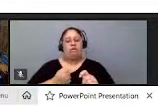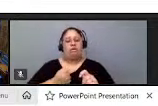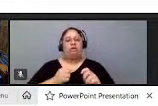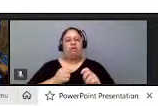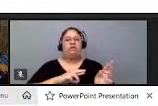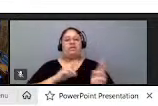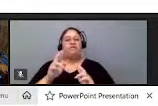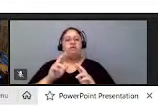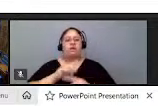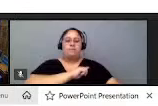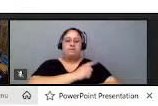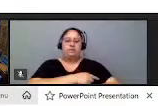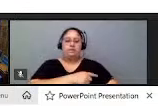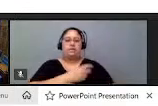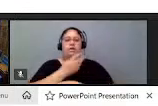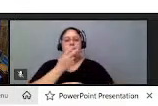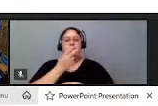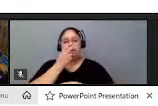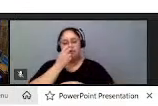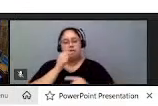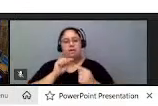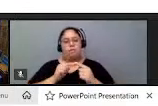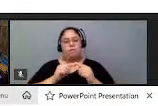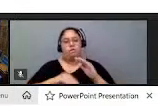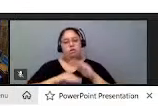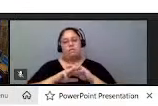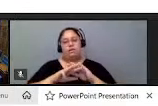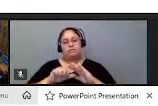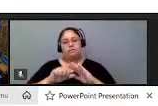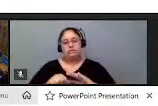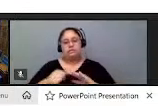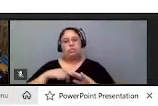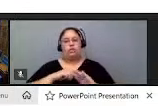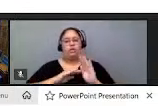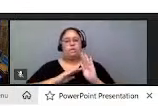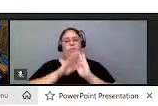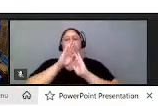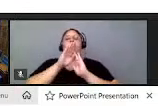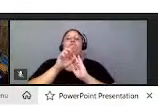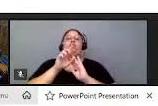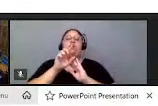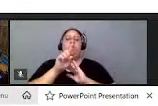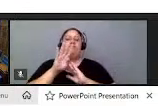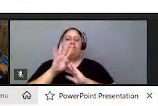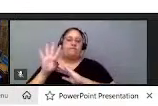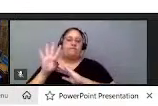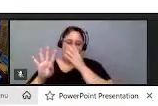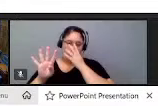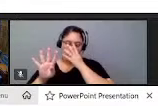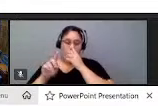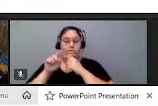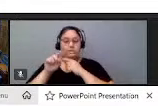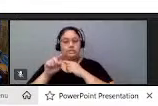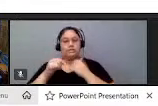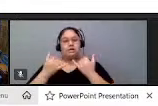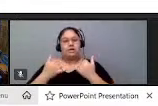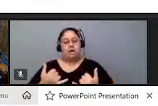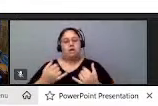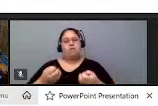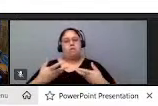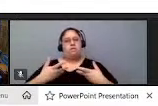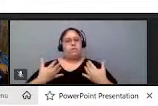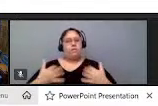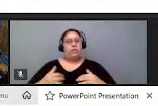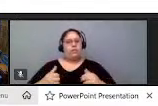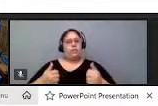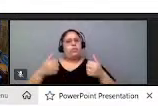capacity black points of 96 that we've improved to4 and that has yielded us some